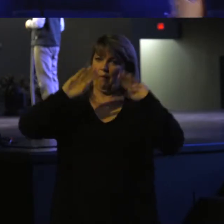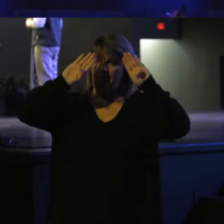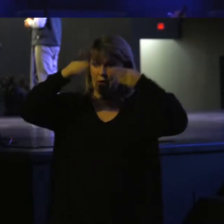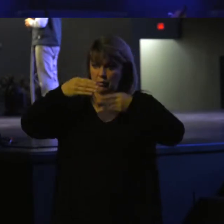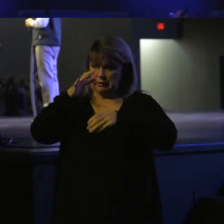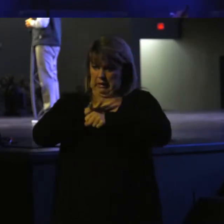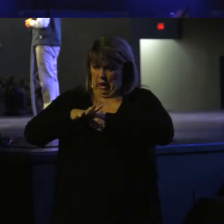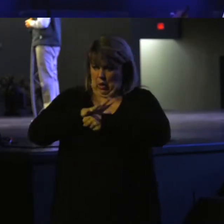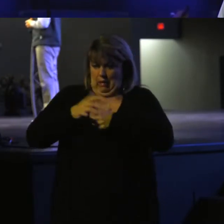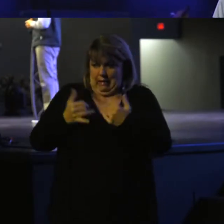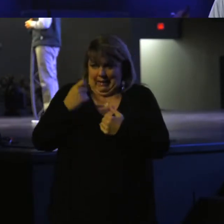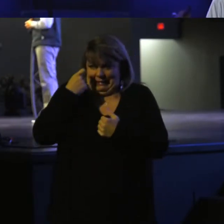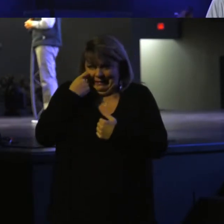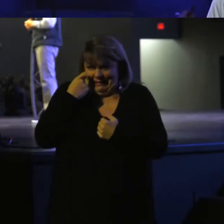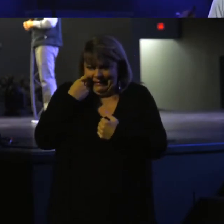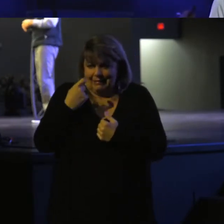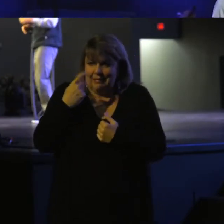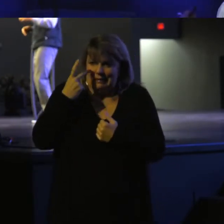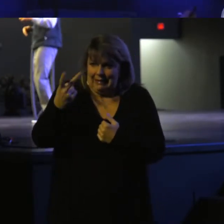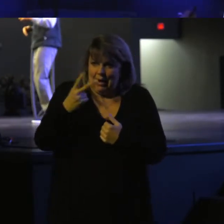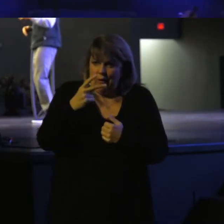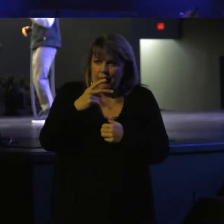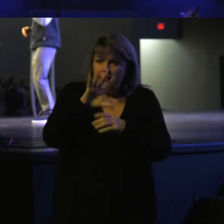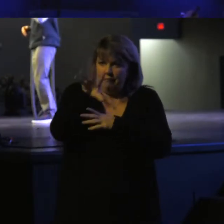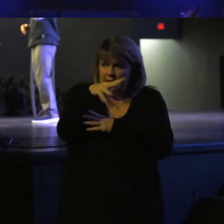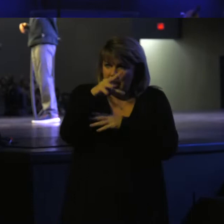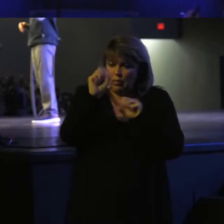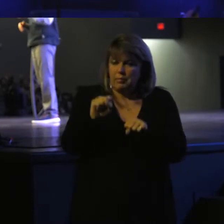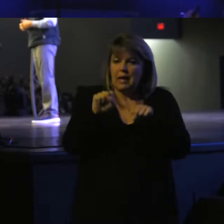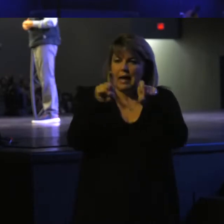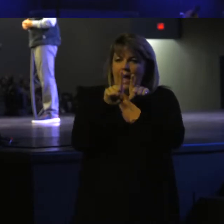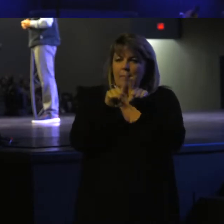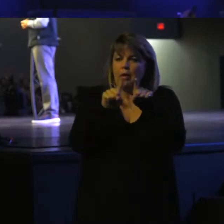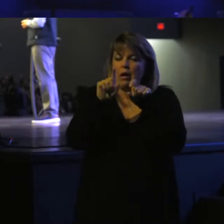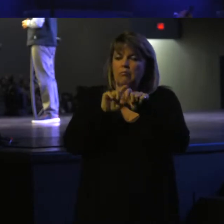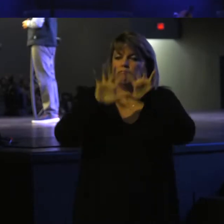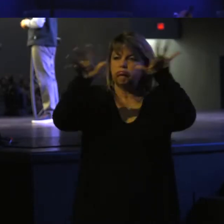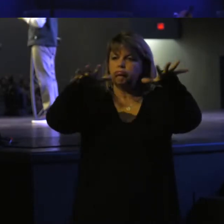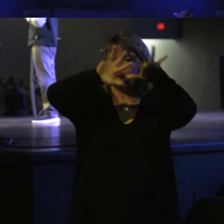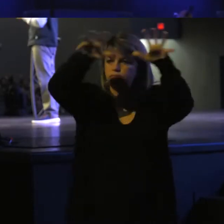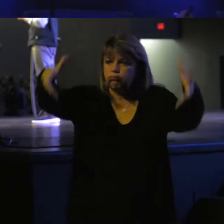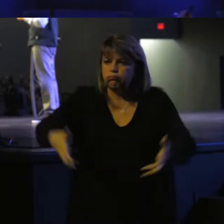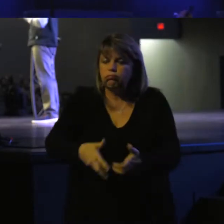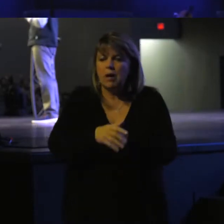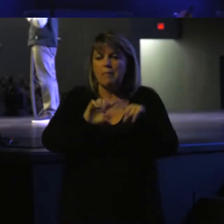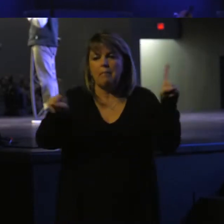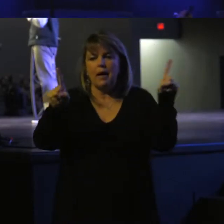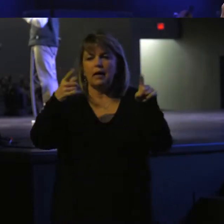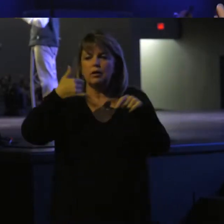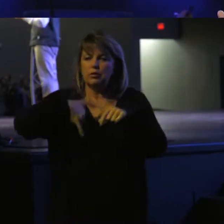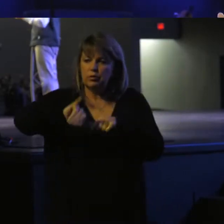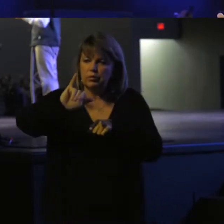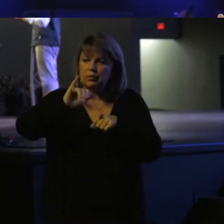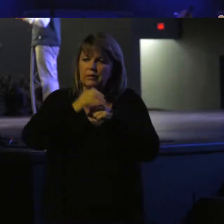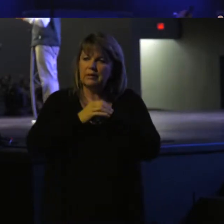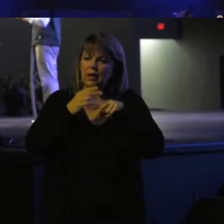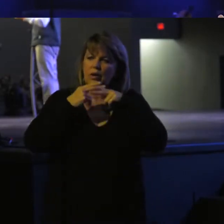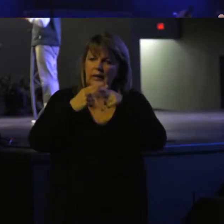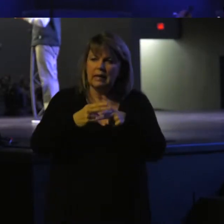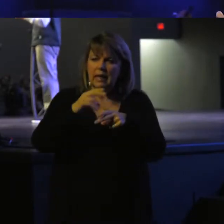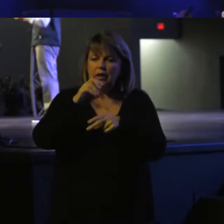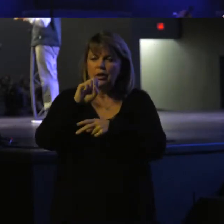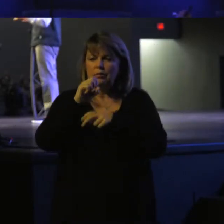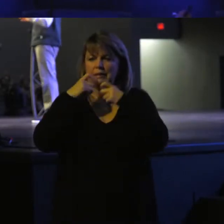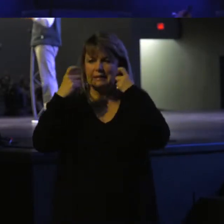as we've seen in the videos this morning, than being able to go globally. And yet, you continue to send